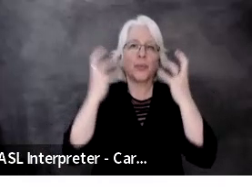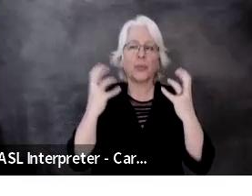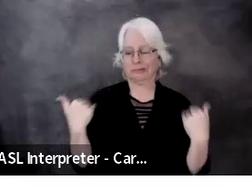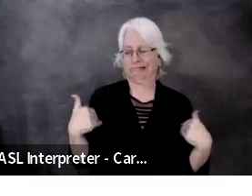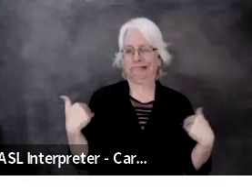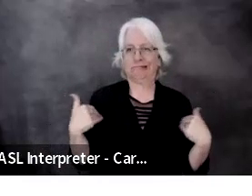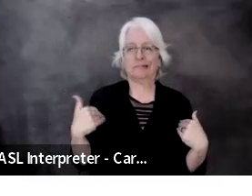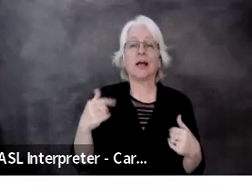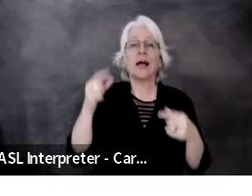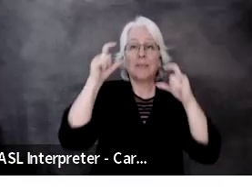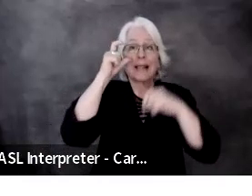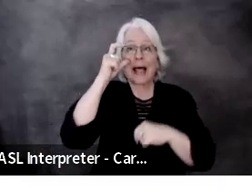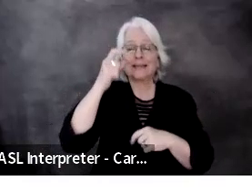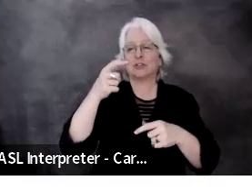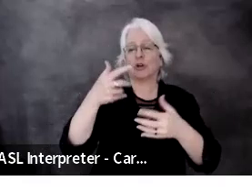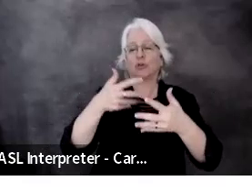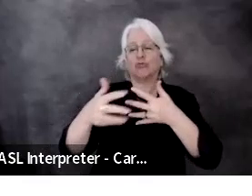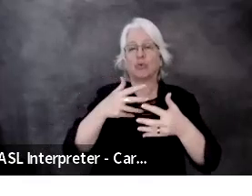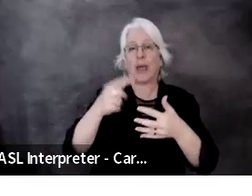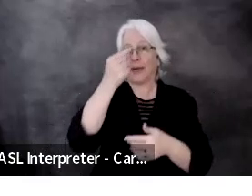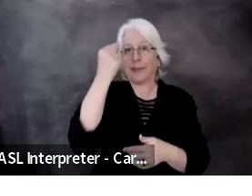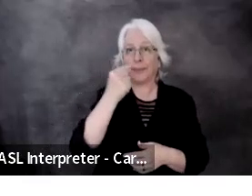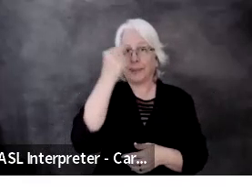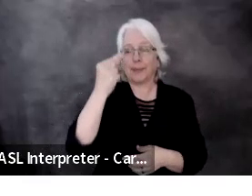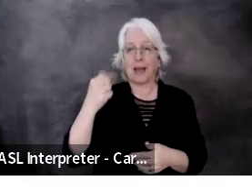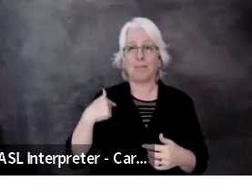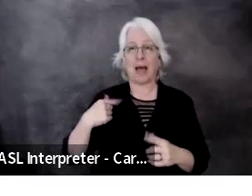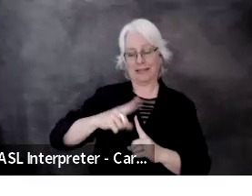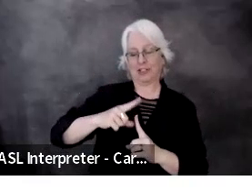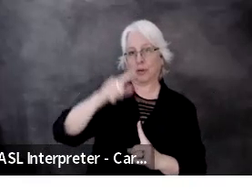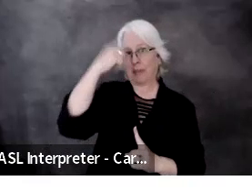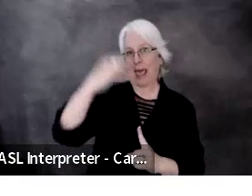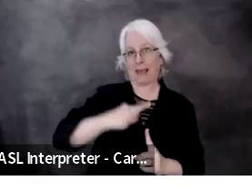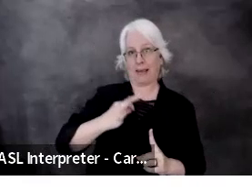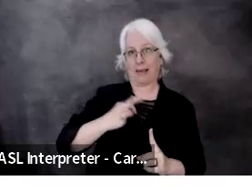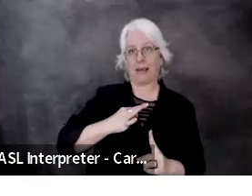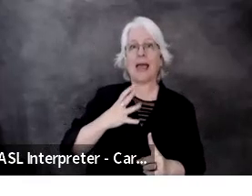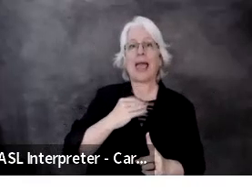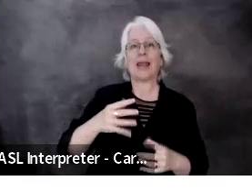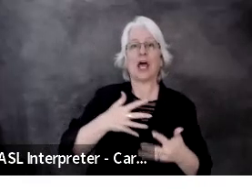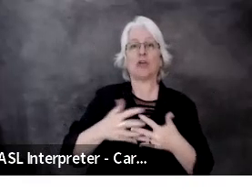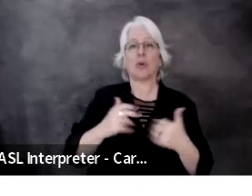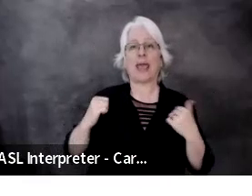gray rimmed glasses. I'm wearing a black t-shirt and a gray blazer.